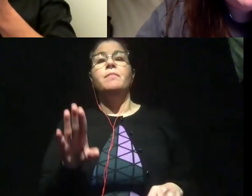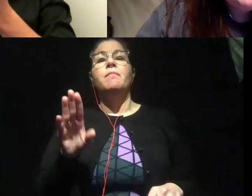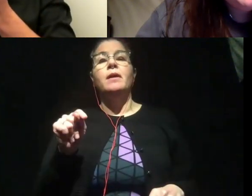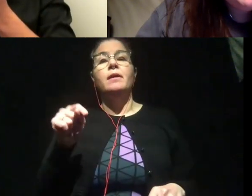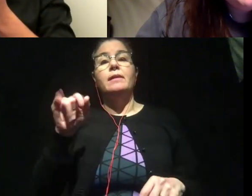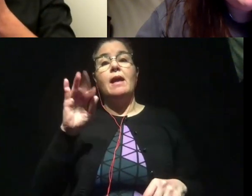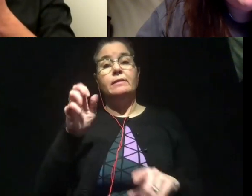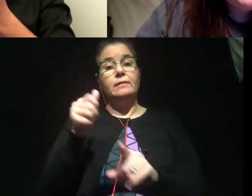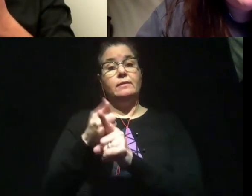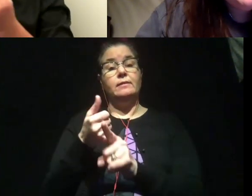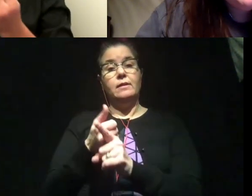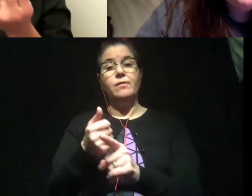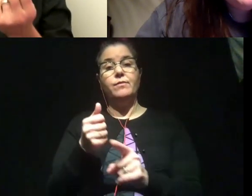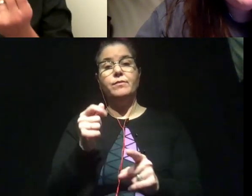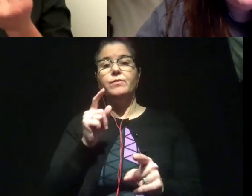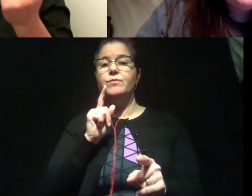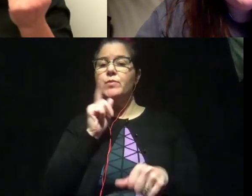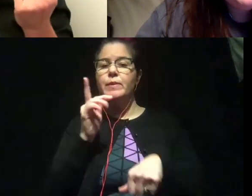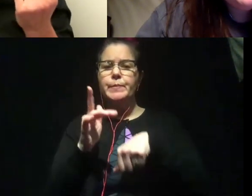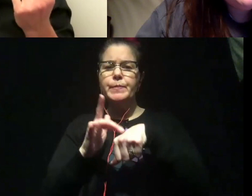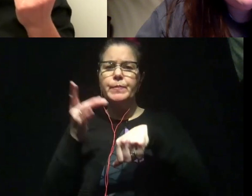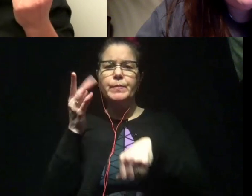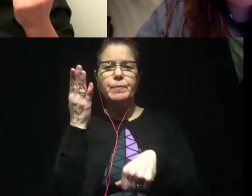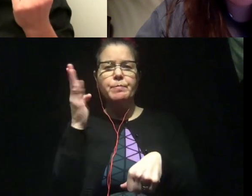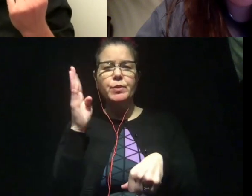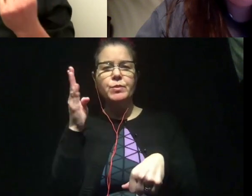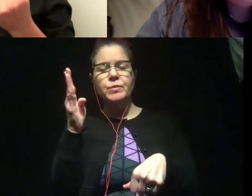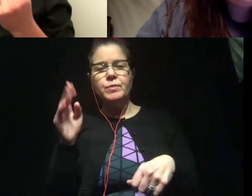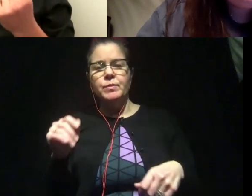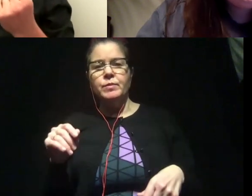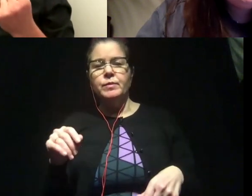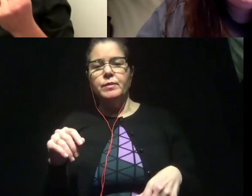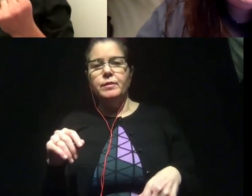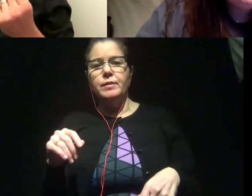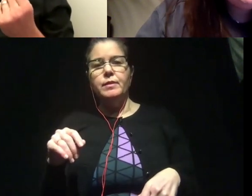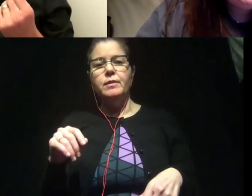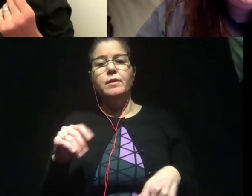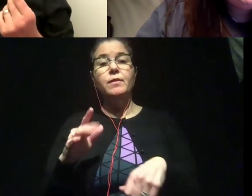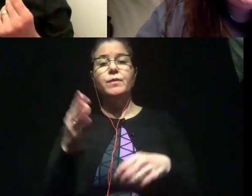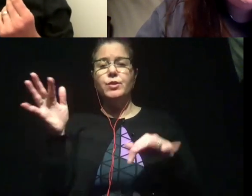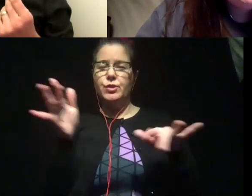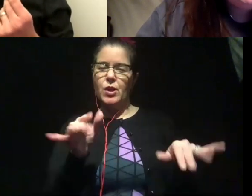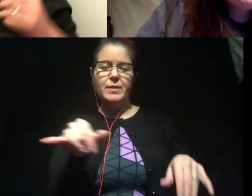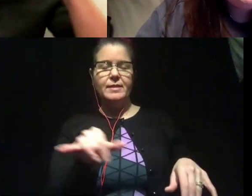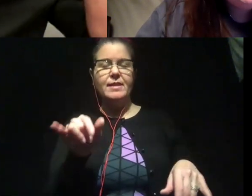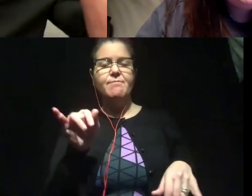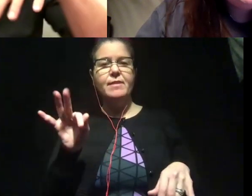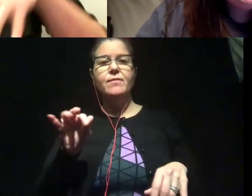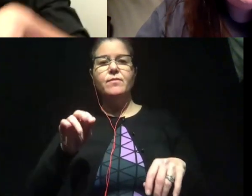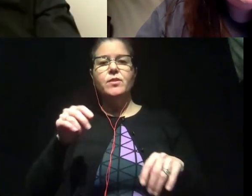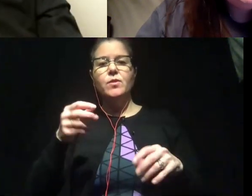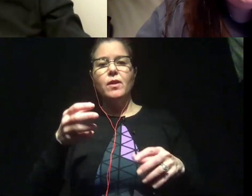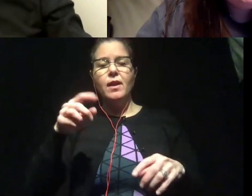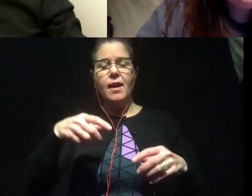the ice itself is really this iridescent blue. And the snow is too, actually. If you dig like a